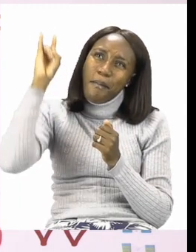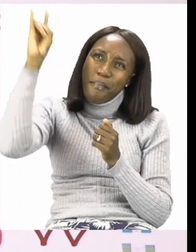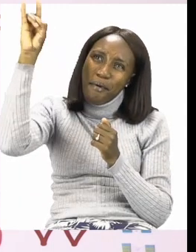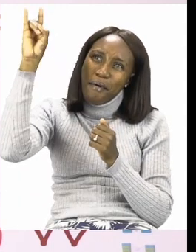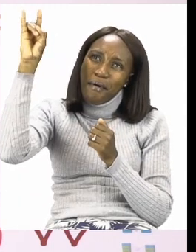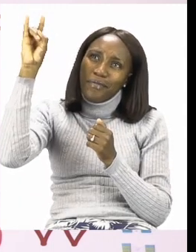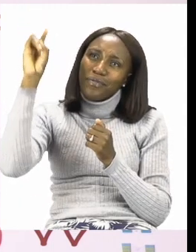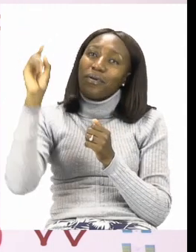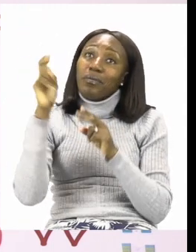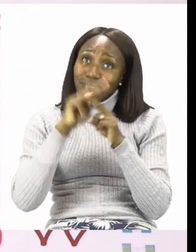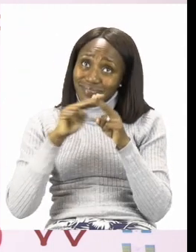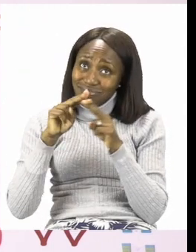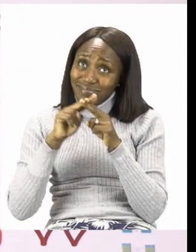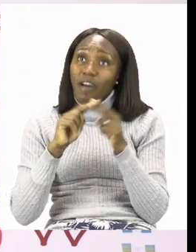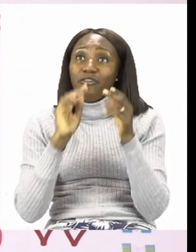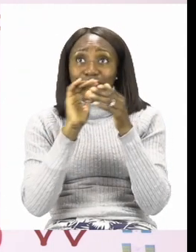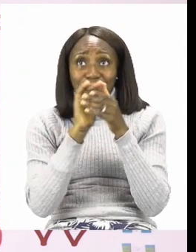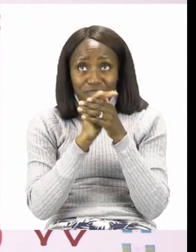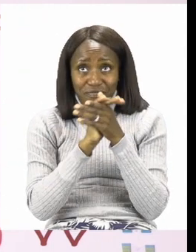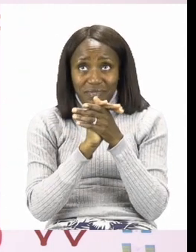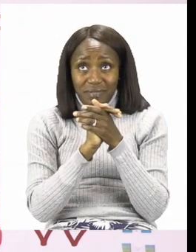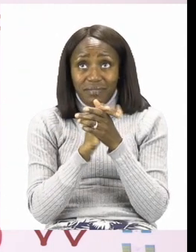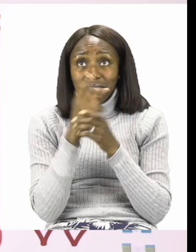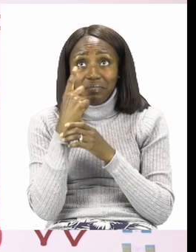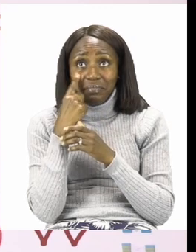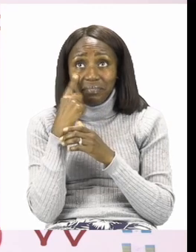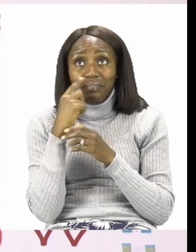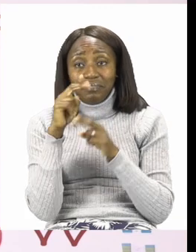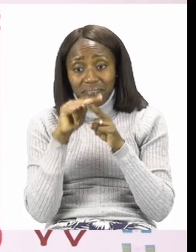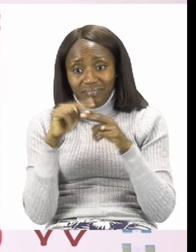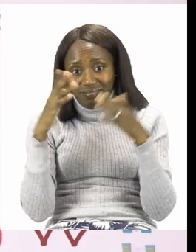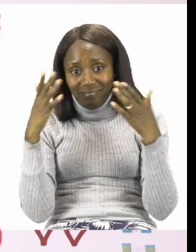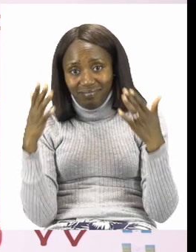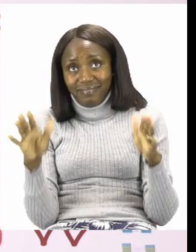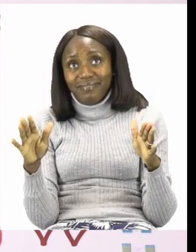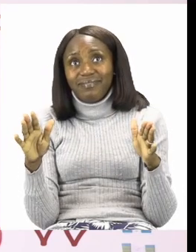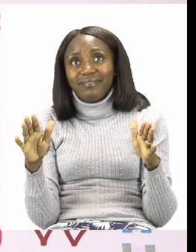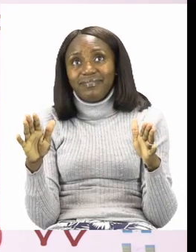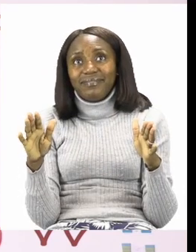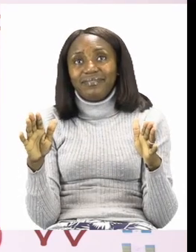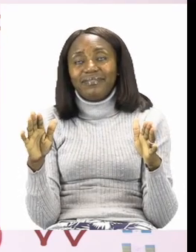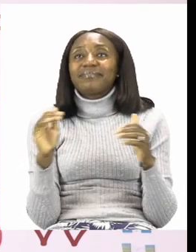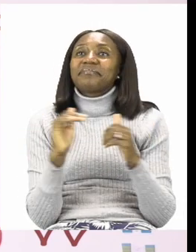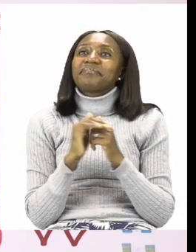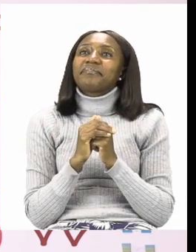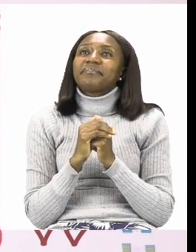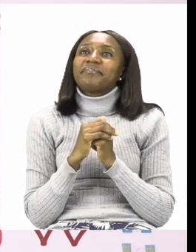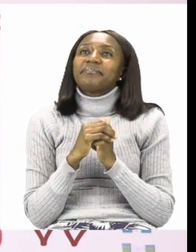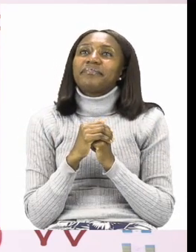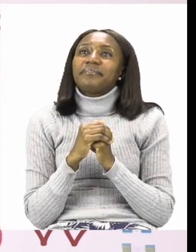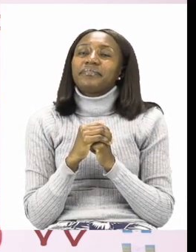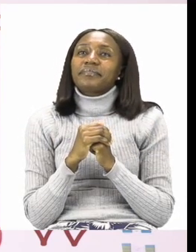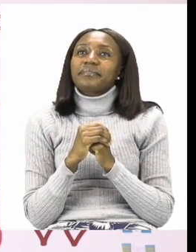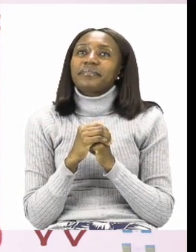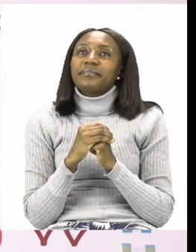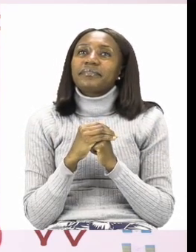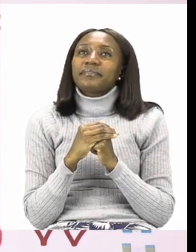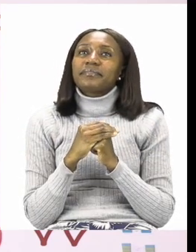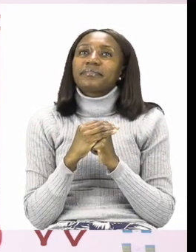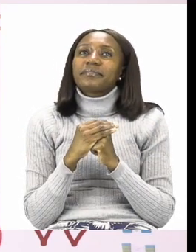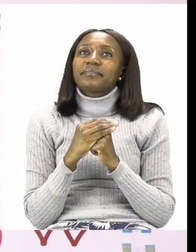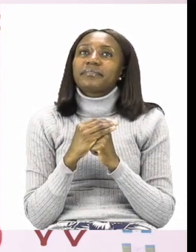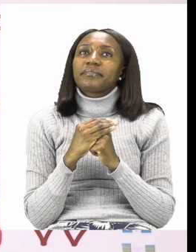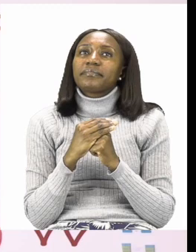was, my friend is tall. And I made use of the word friend